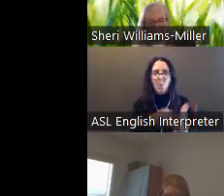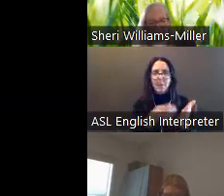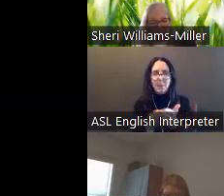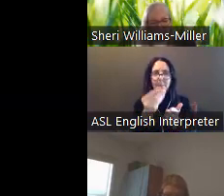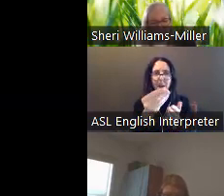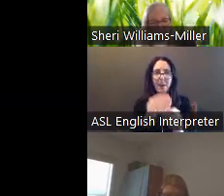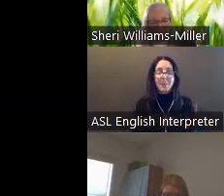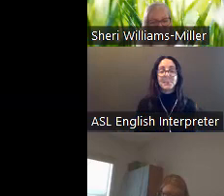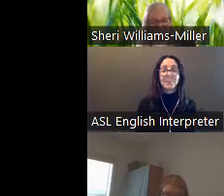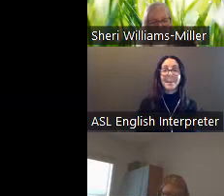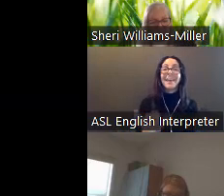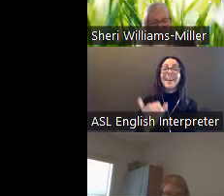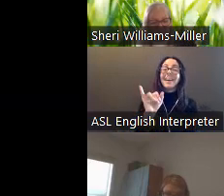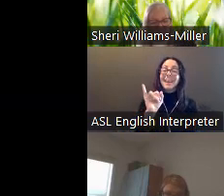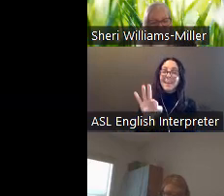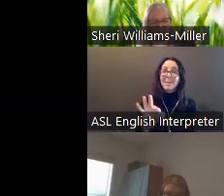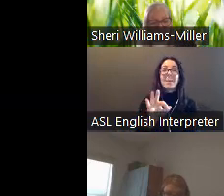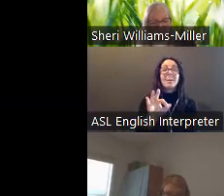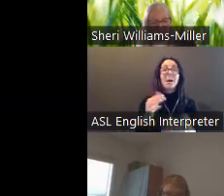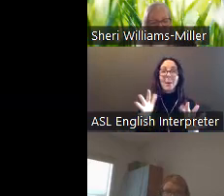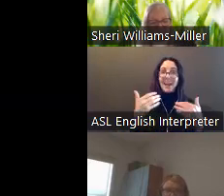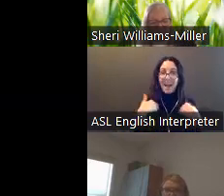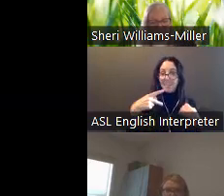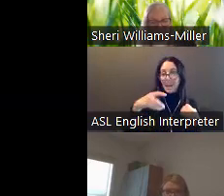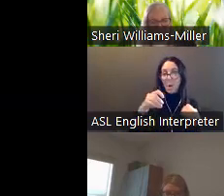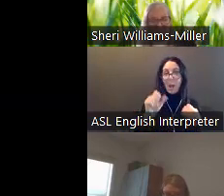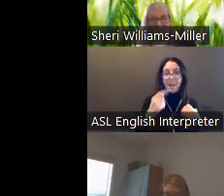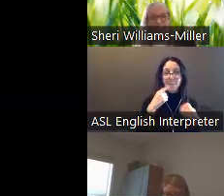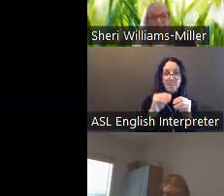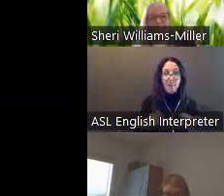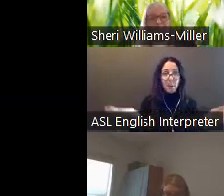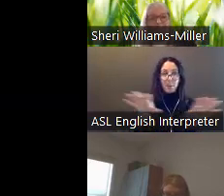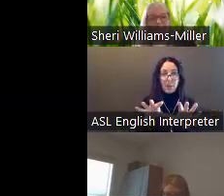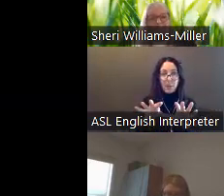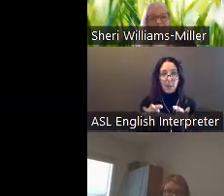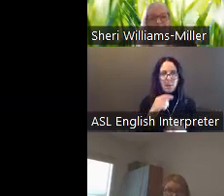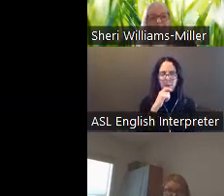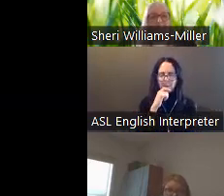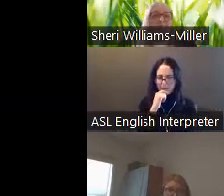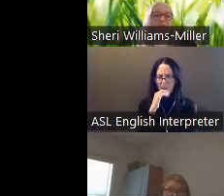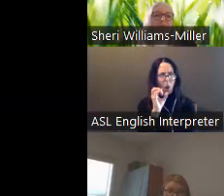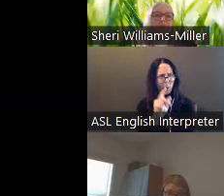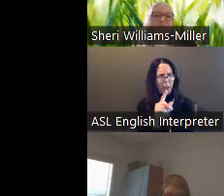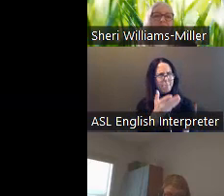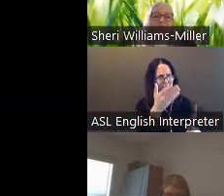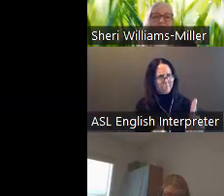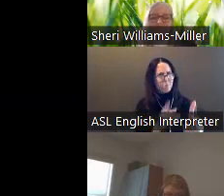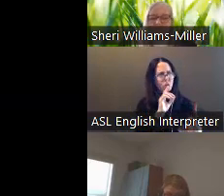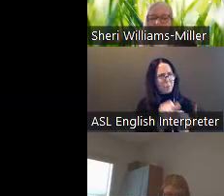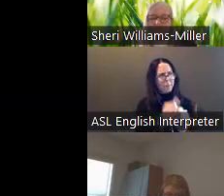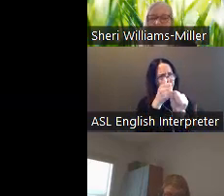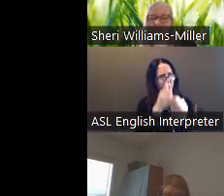If the person does have a POA for property, is this person actively exercising their